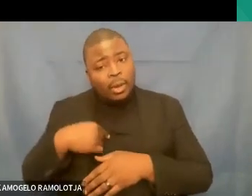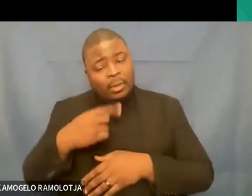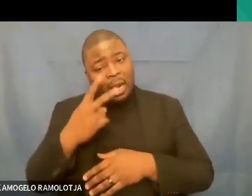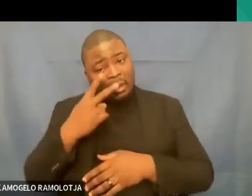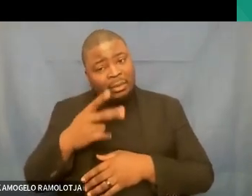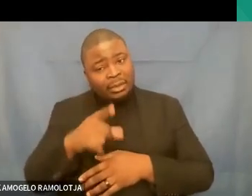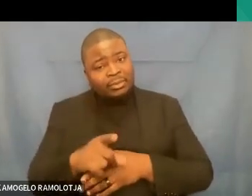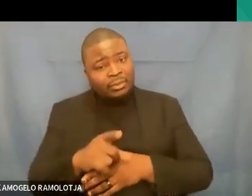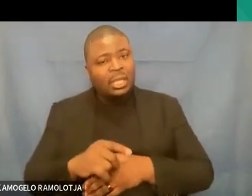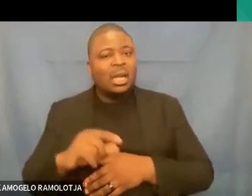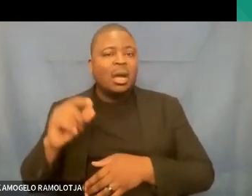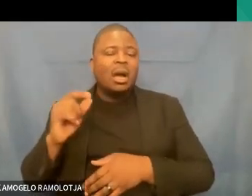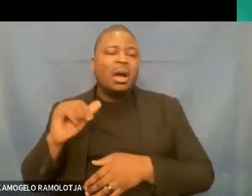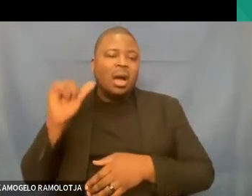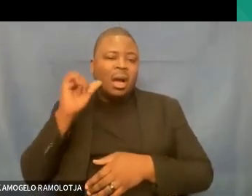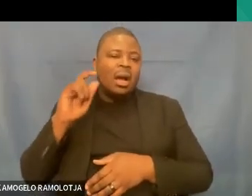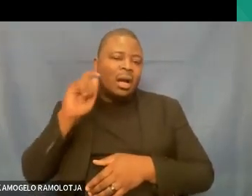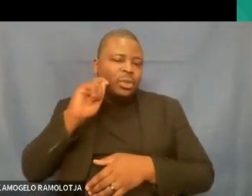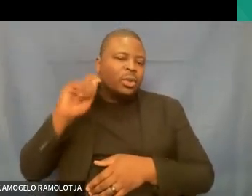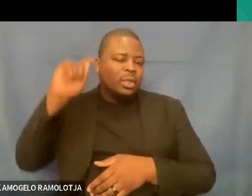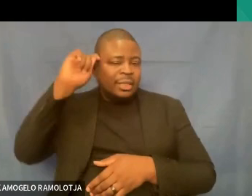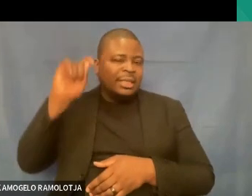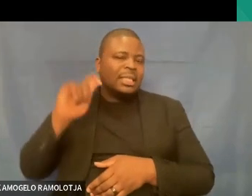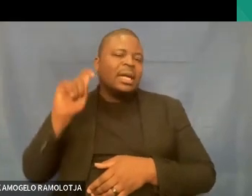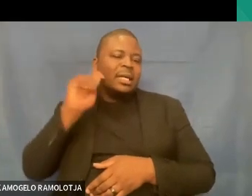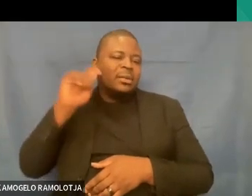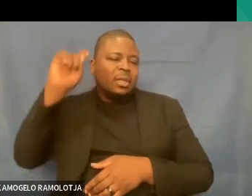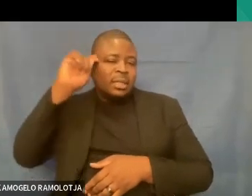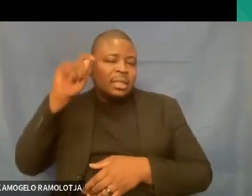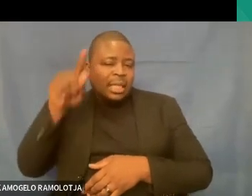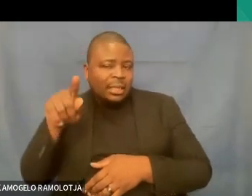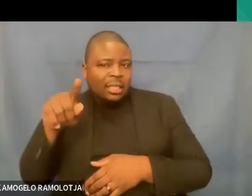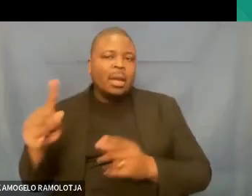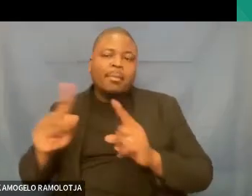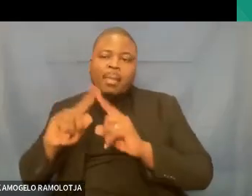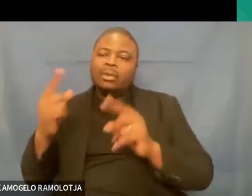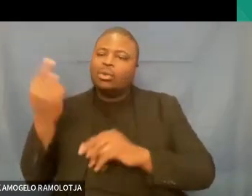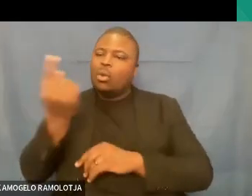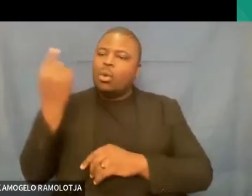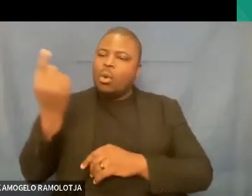making adolescents belong to more than just one key population or one,